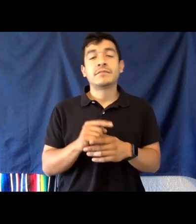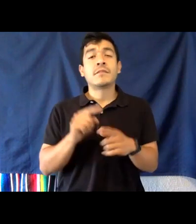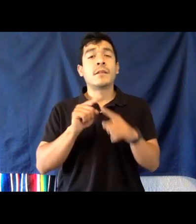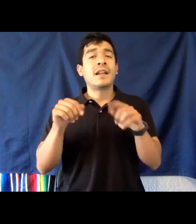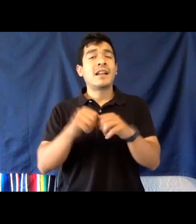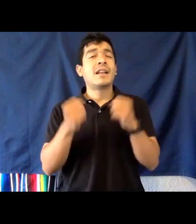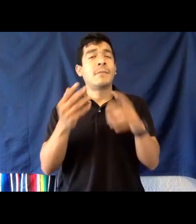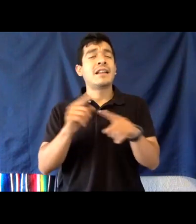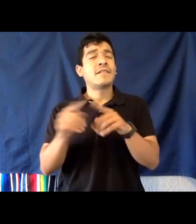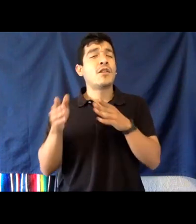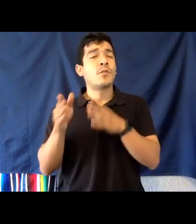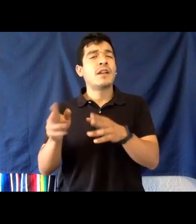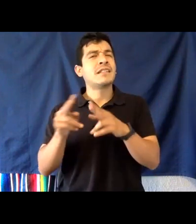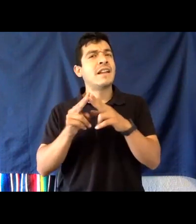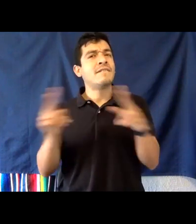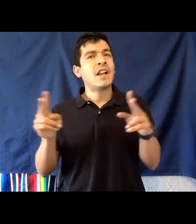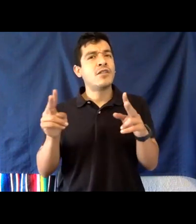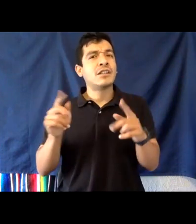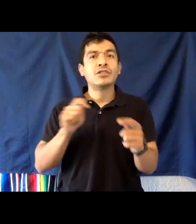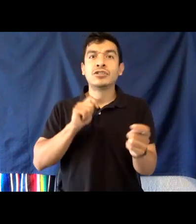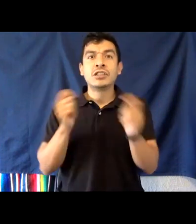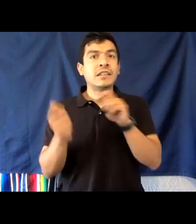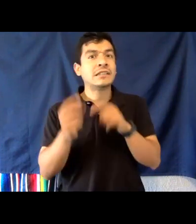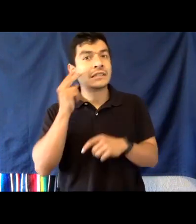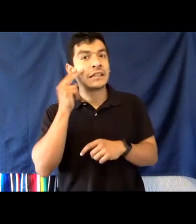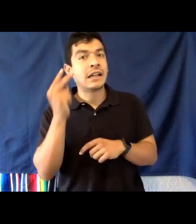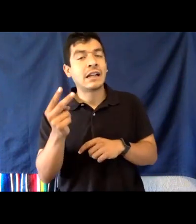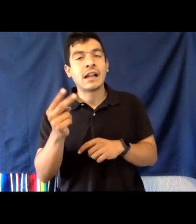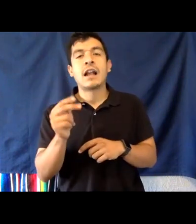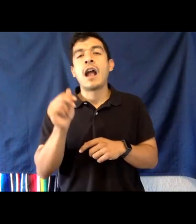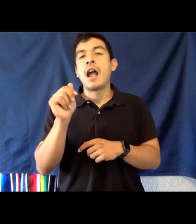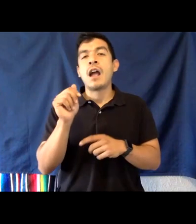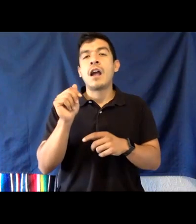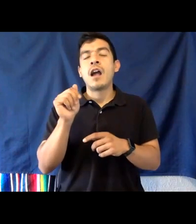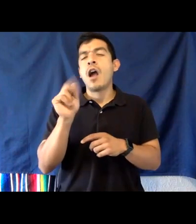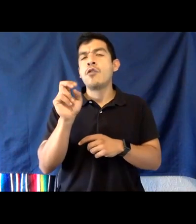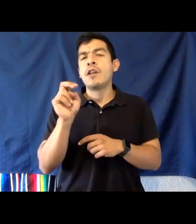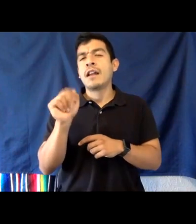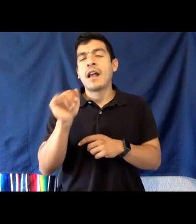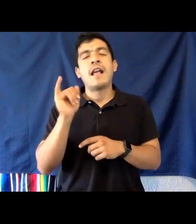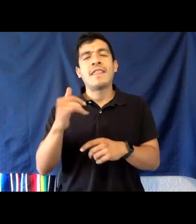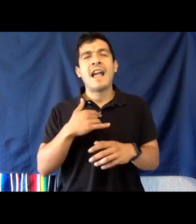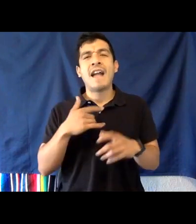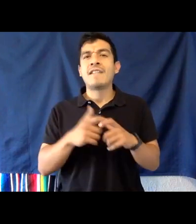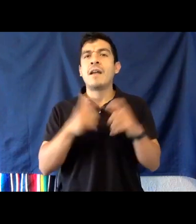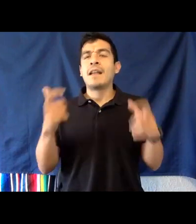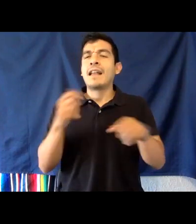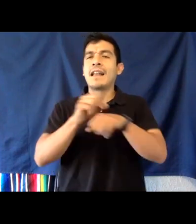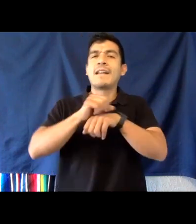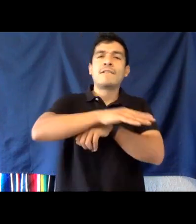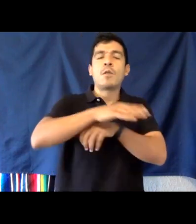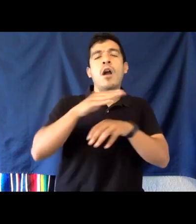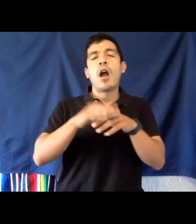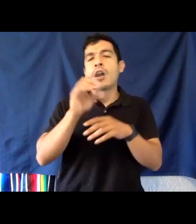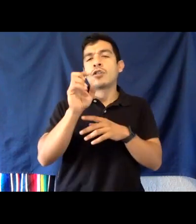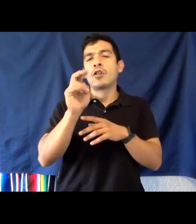other respects, it's a very dynamic, exciting arena that has significant influence on the documentary field. And helping